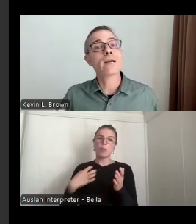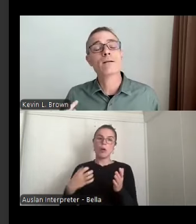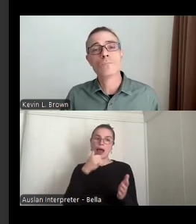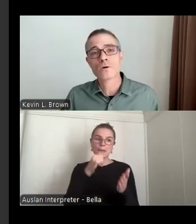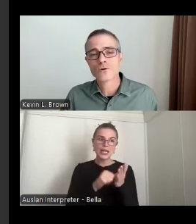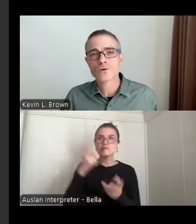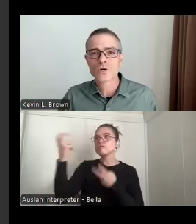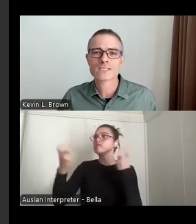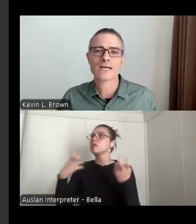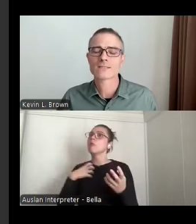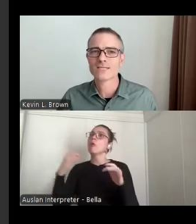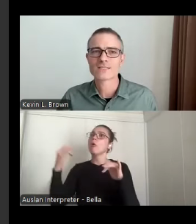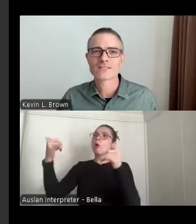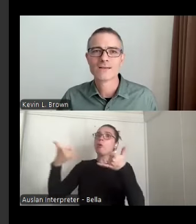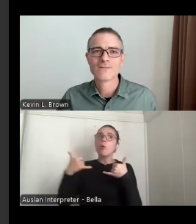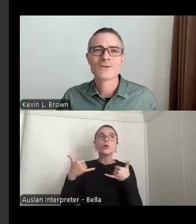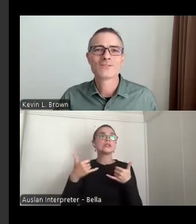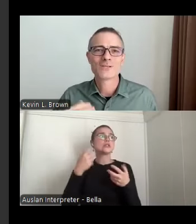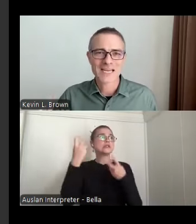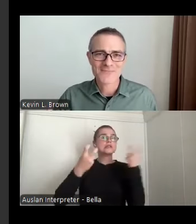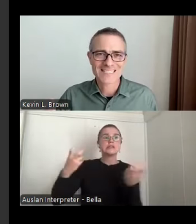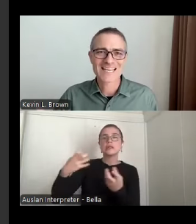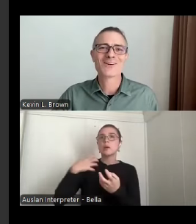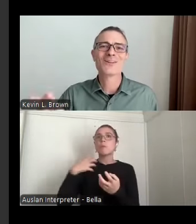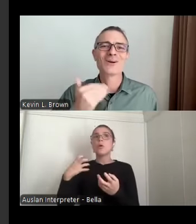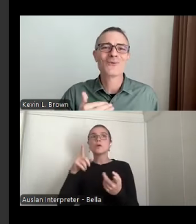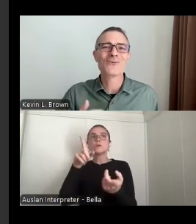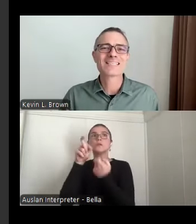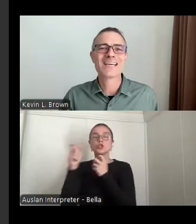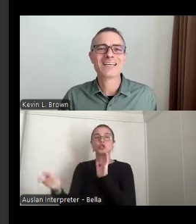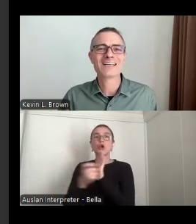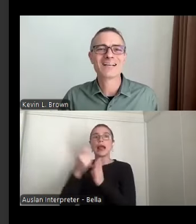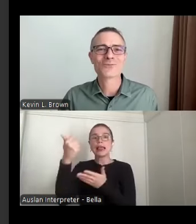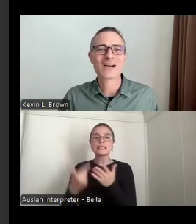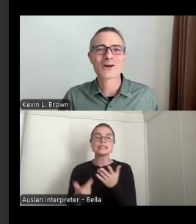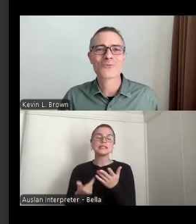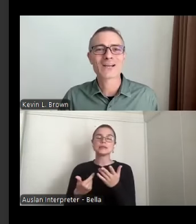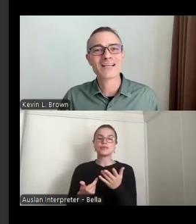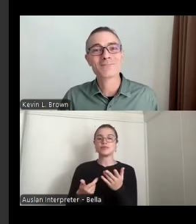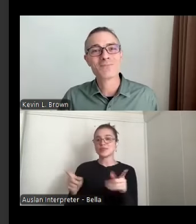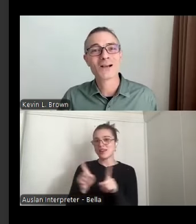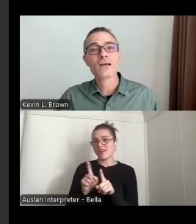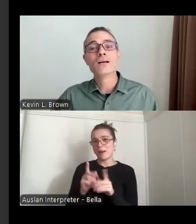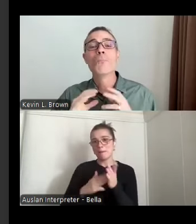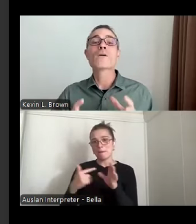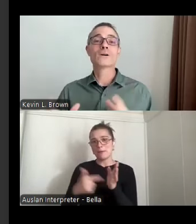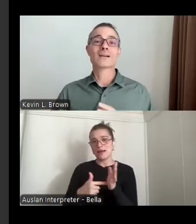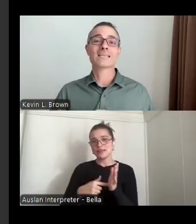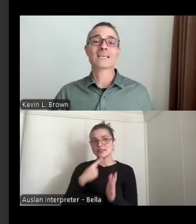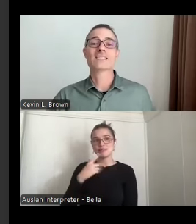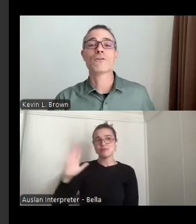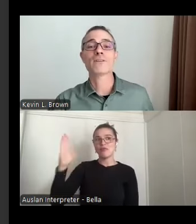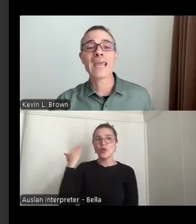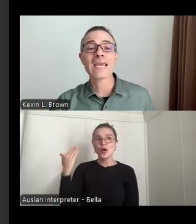or creating more donor prospect lists. Just like Matt said earlier, and what we say throughout our work and in my book, more